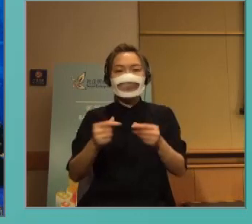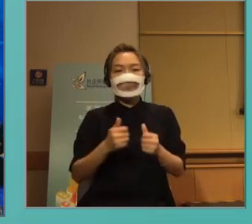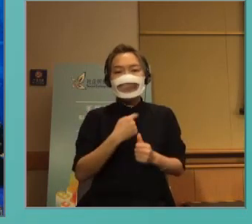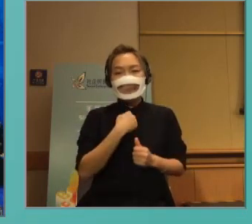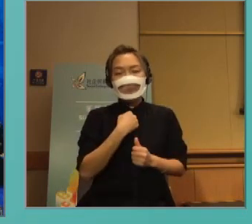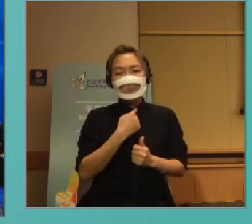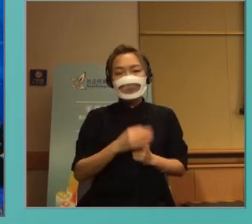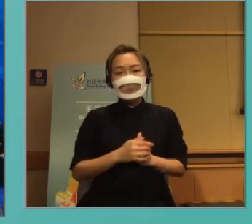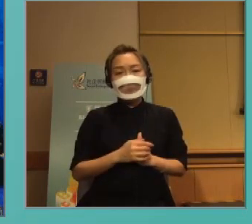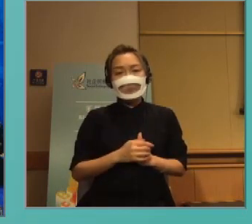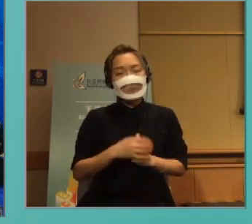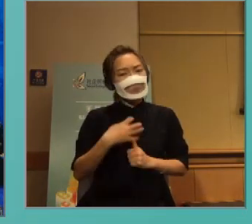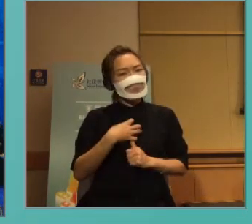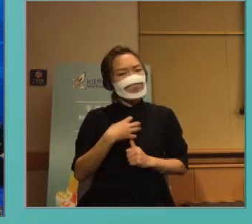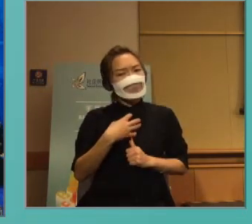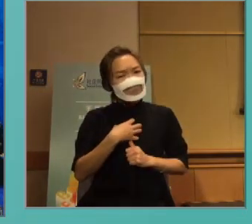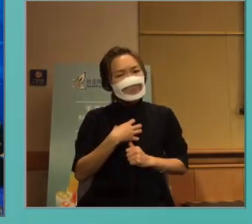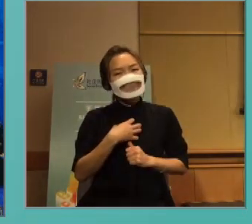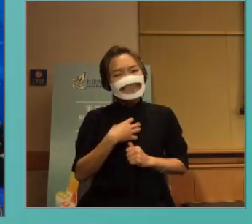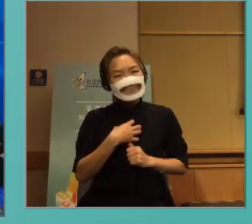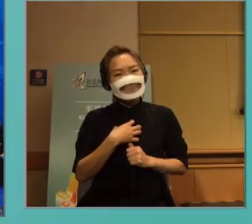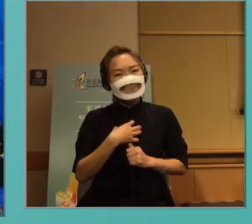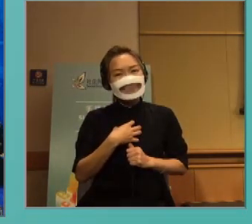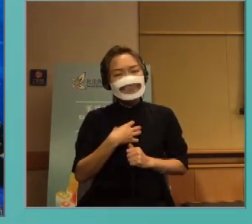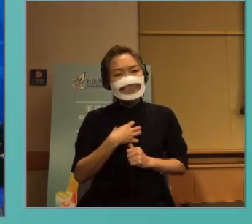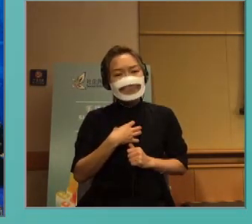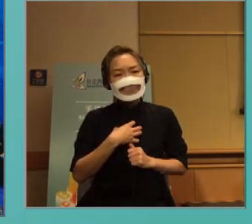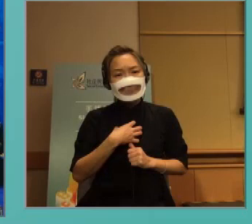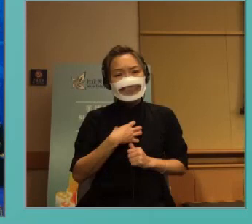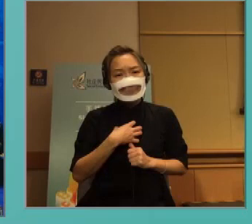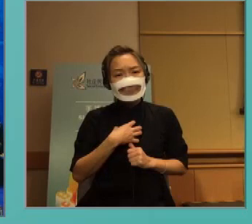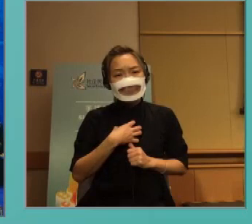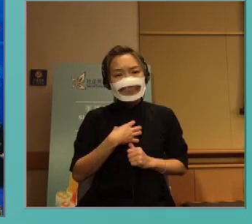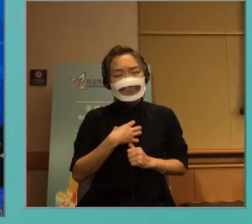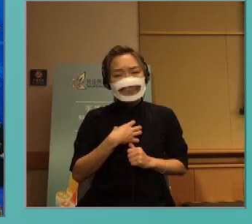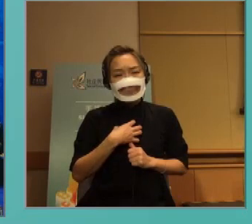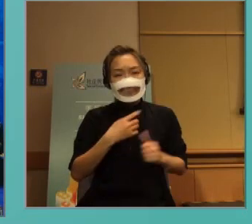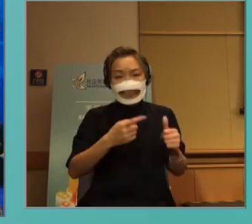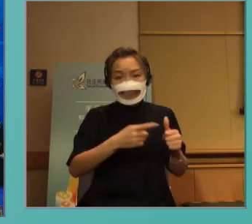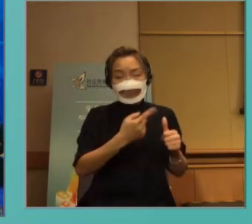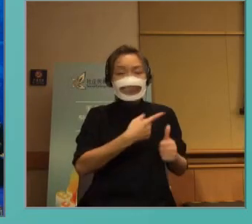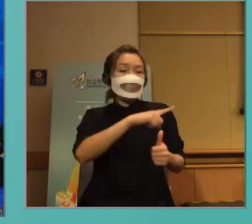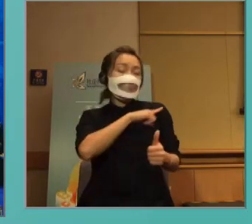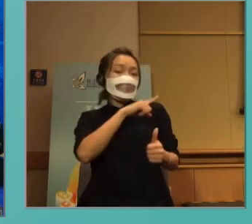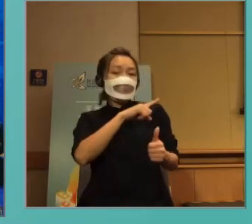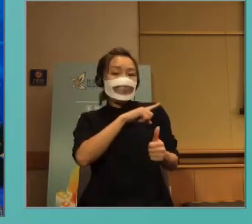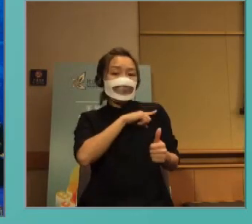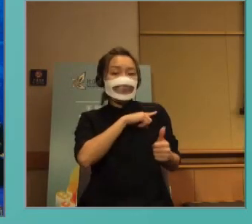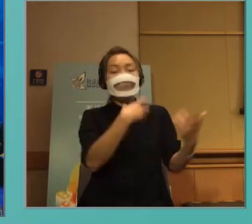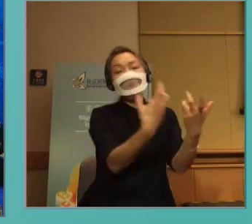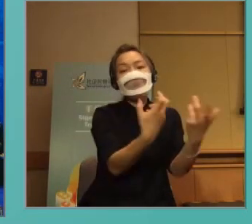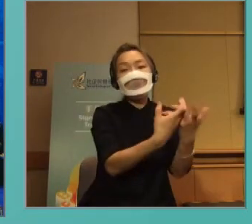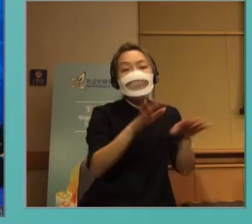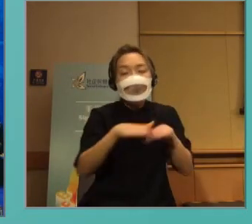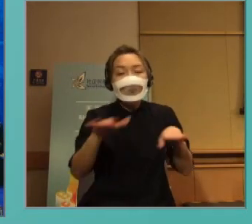to increase this self-knowledge about the digital security issue, it is very important for the future, for